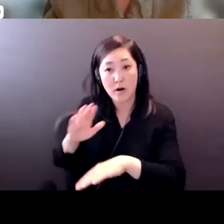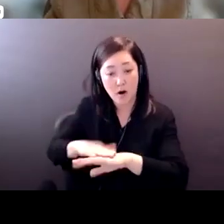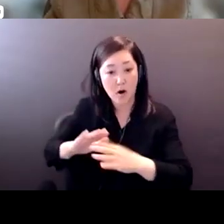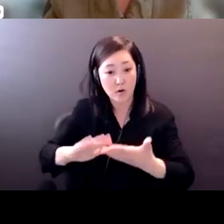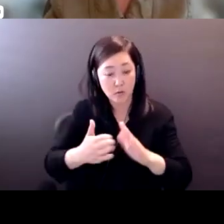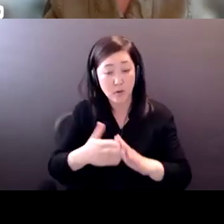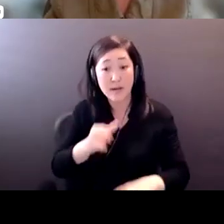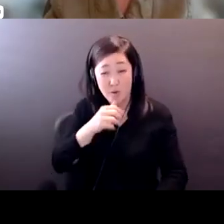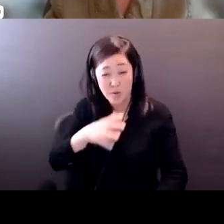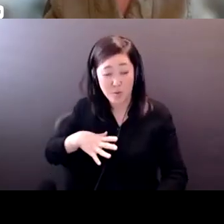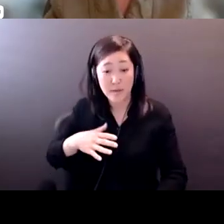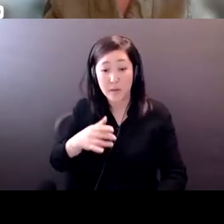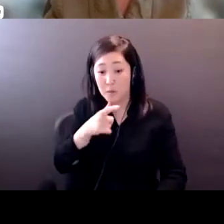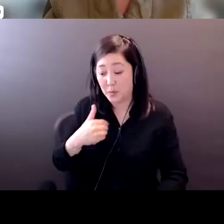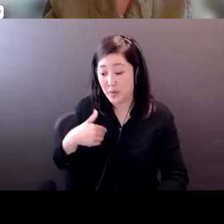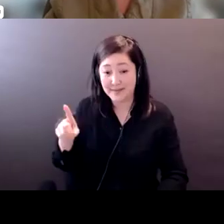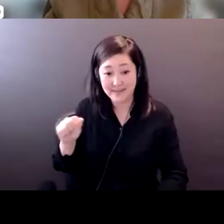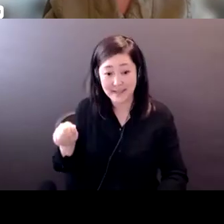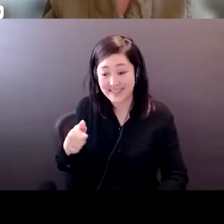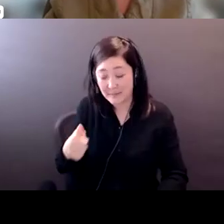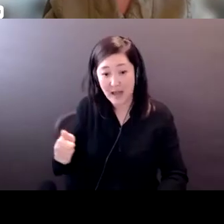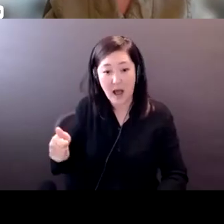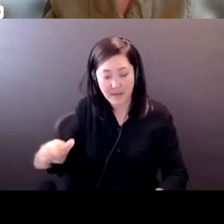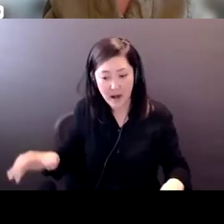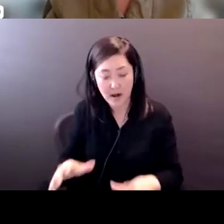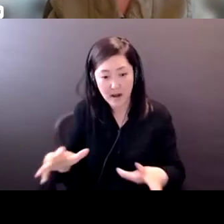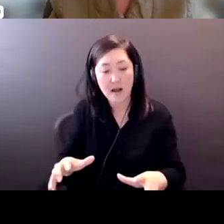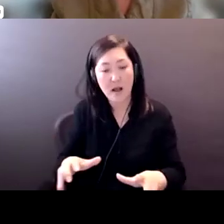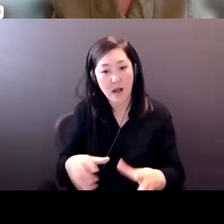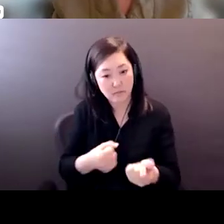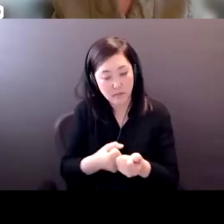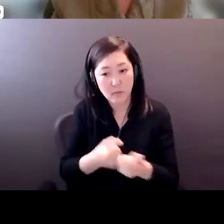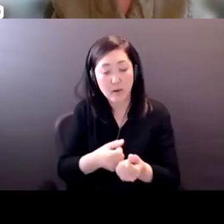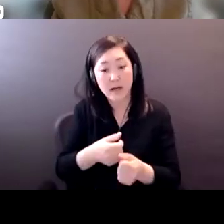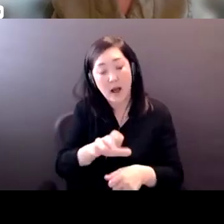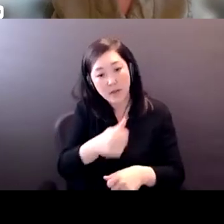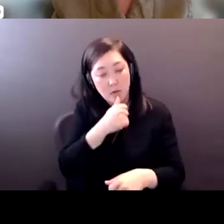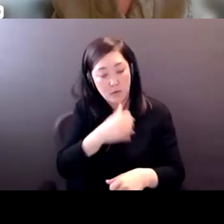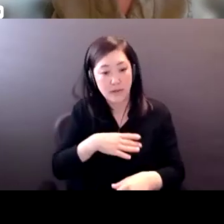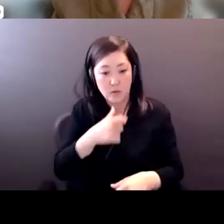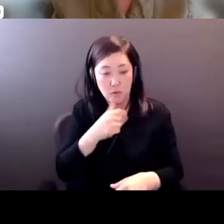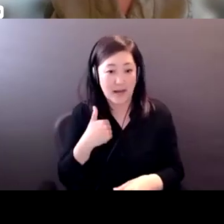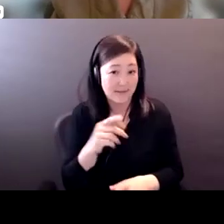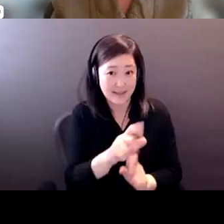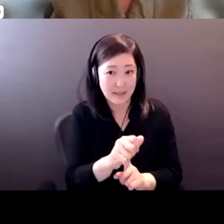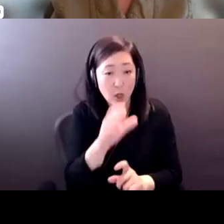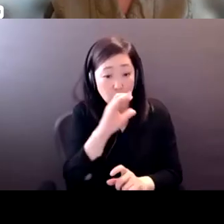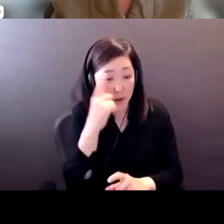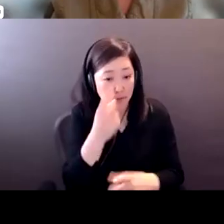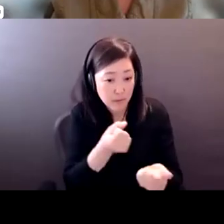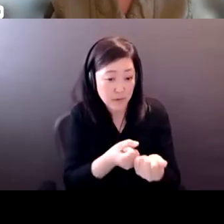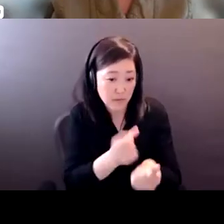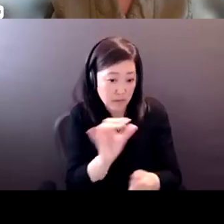disabilities need to be actively involved in supporting other women with disabilities in seeking support. Complex and very few